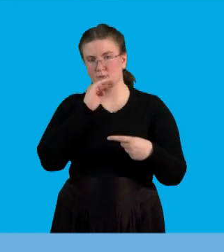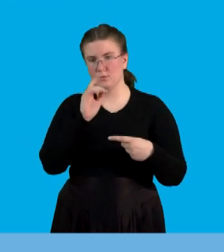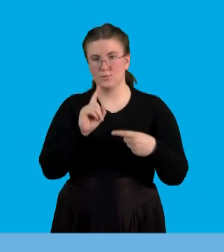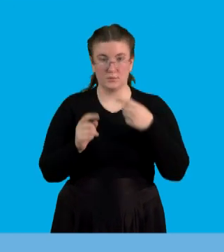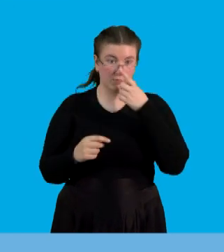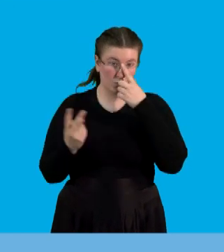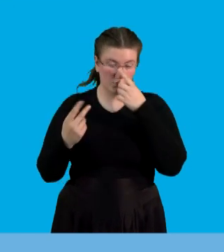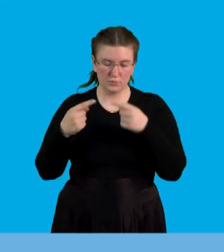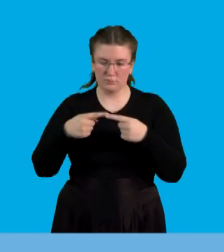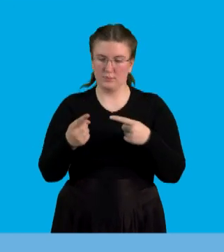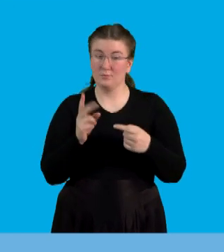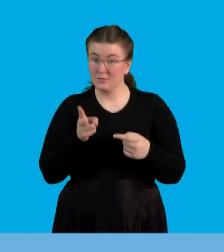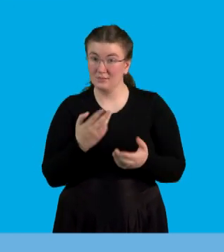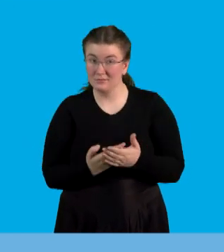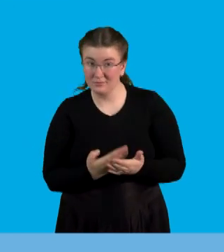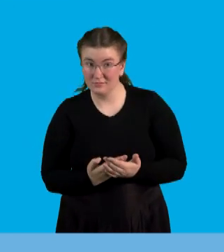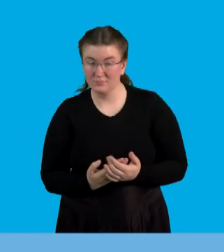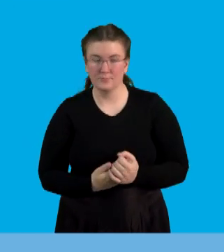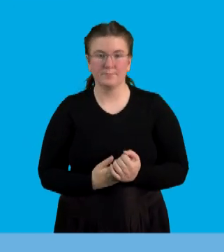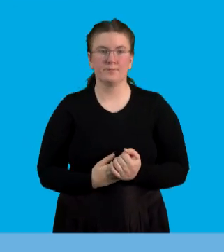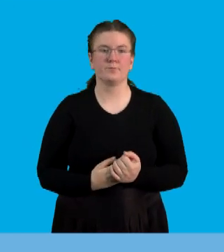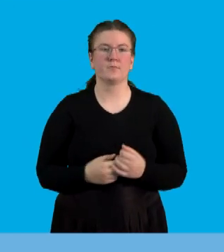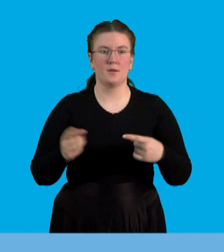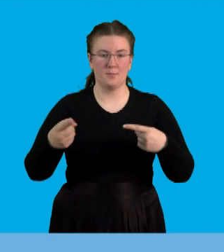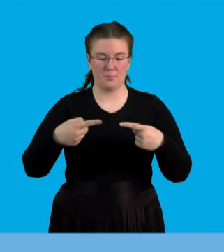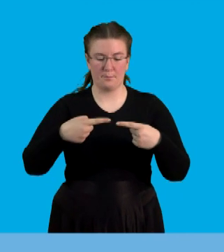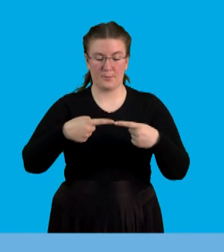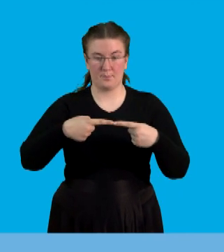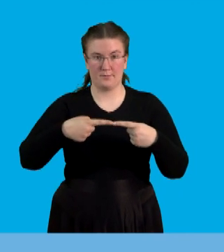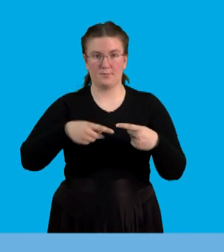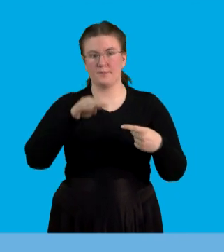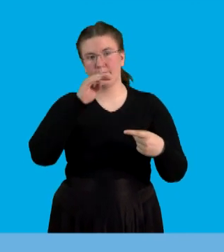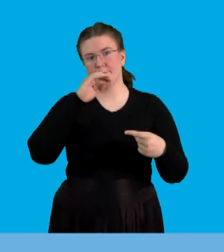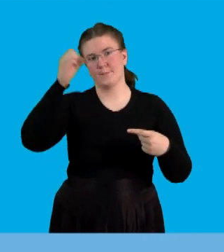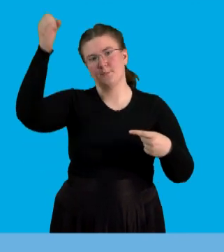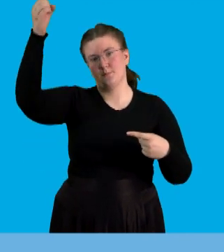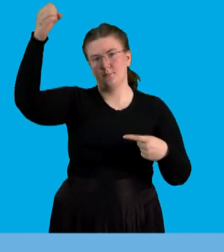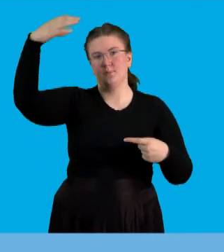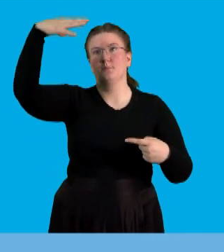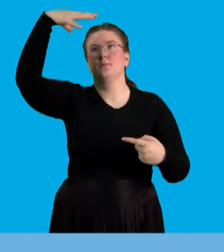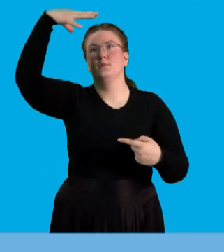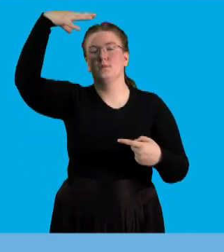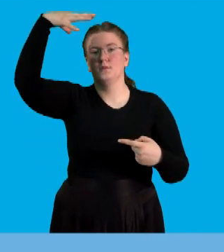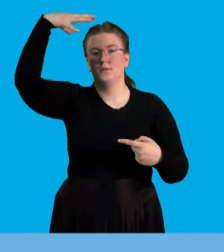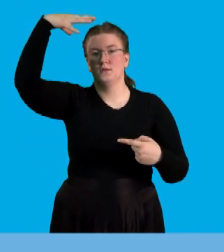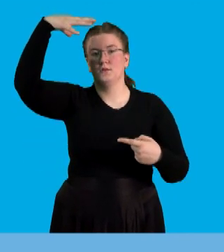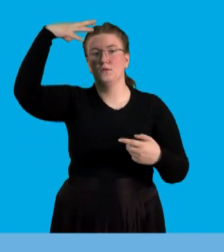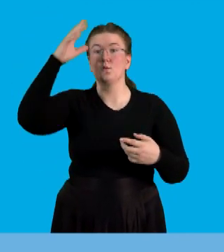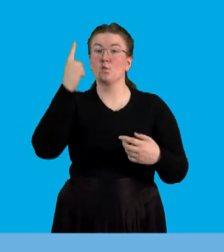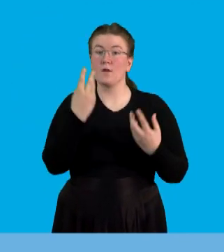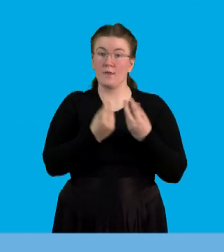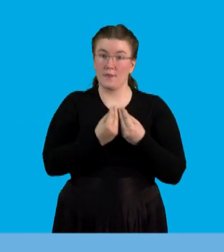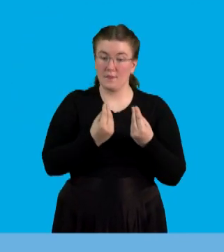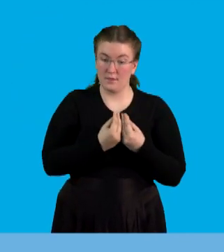be closed for a device to work, such as a bulb which lights up. So one of the devices that this electric current passes through is